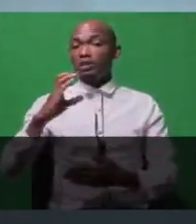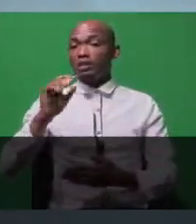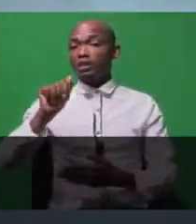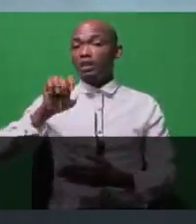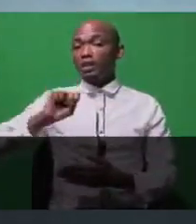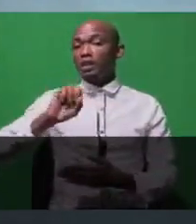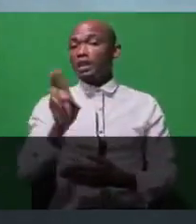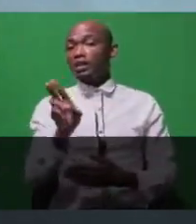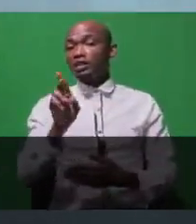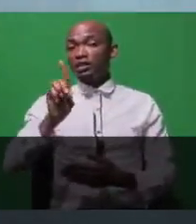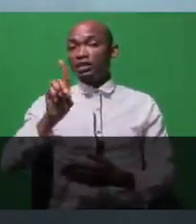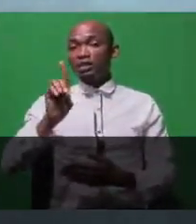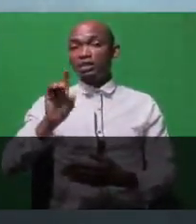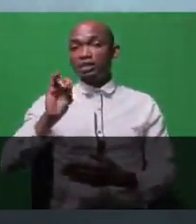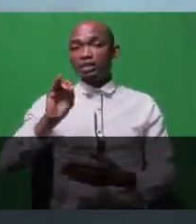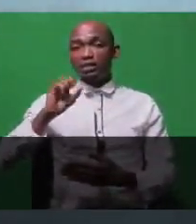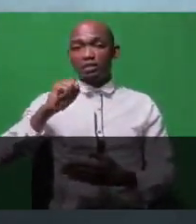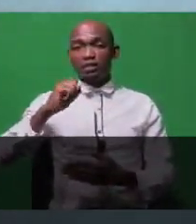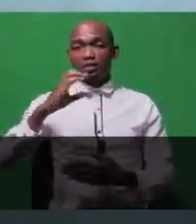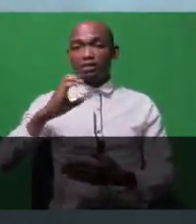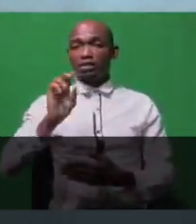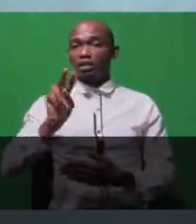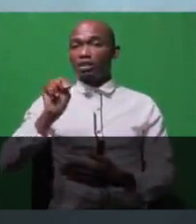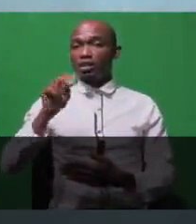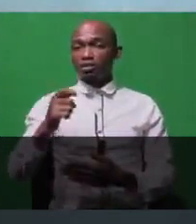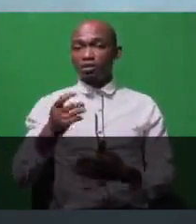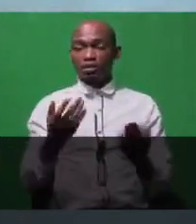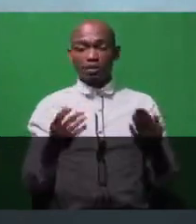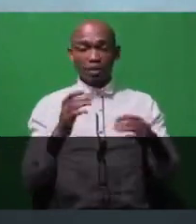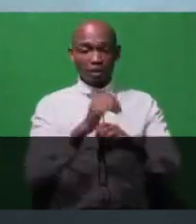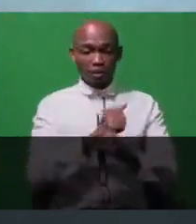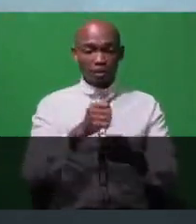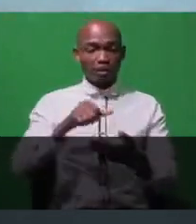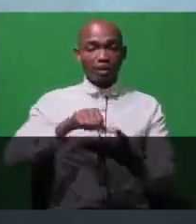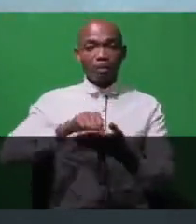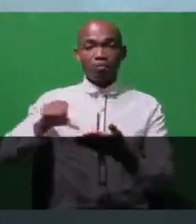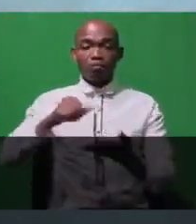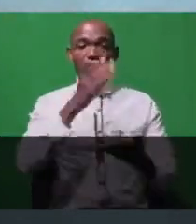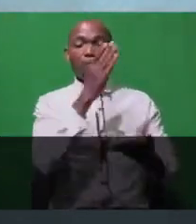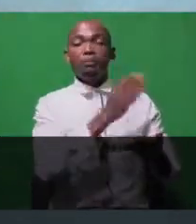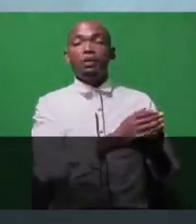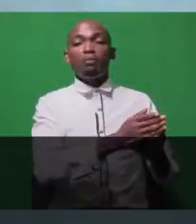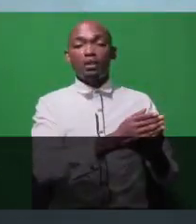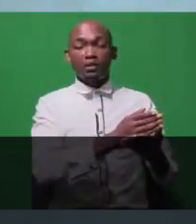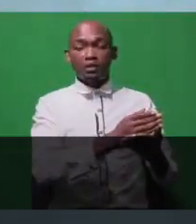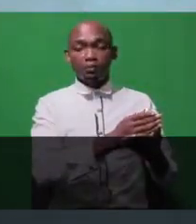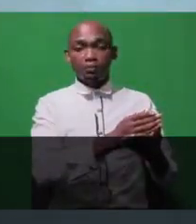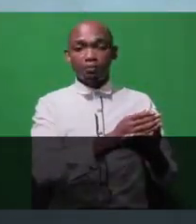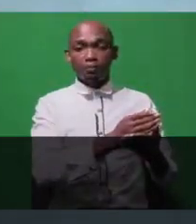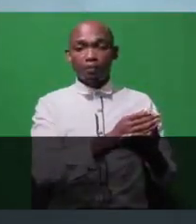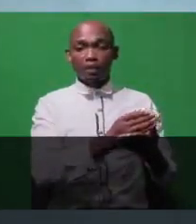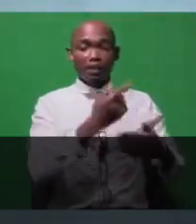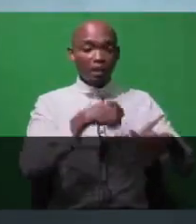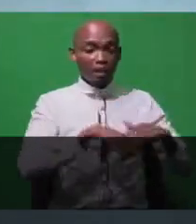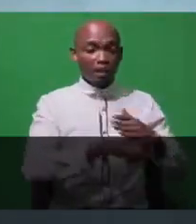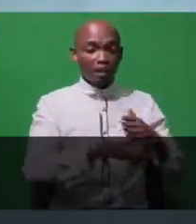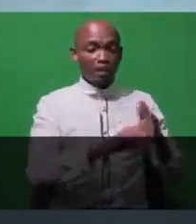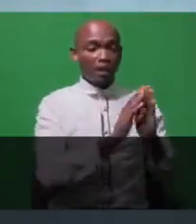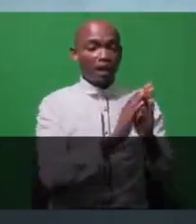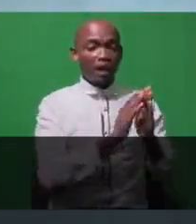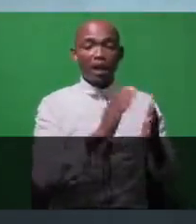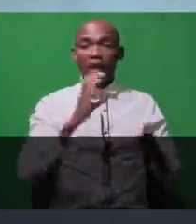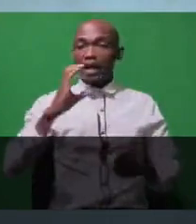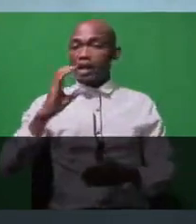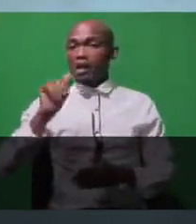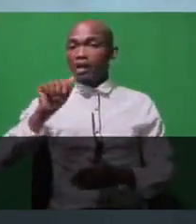discount is to make a promptly payment. In a cash book, or